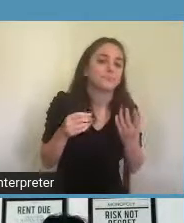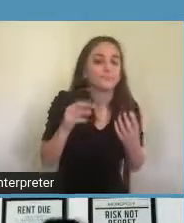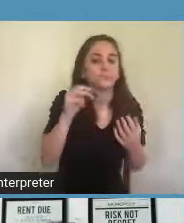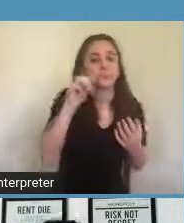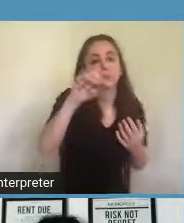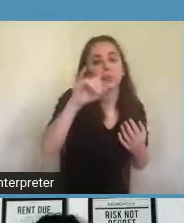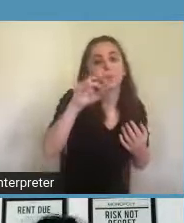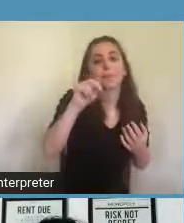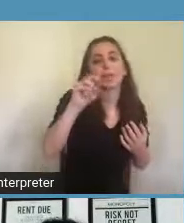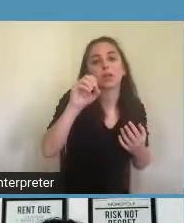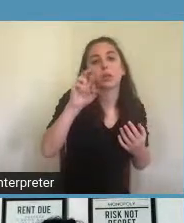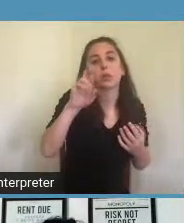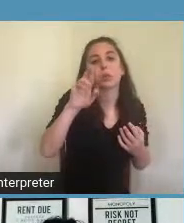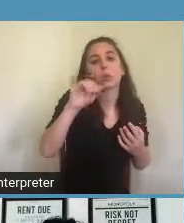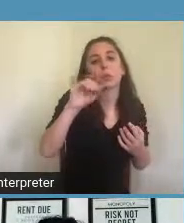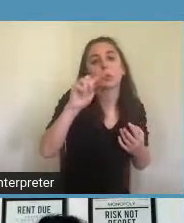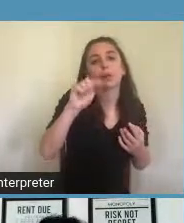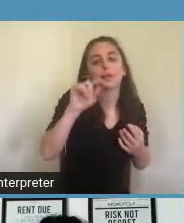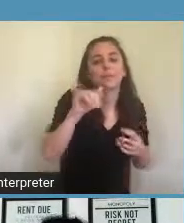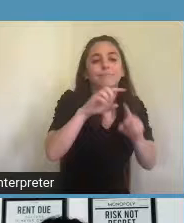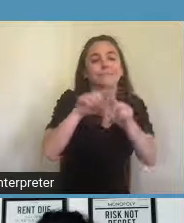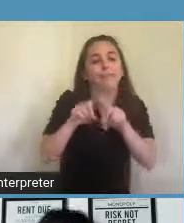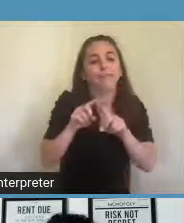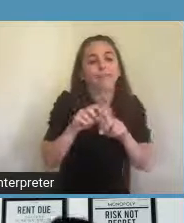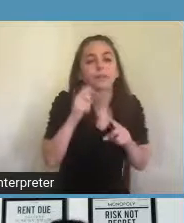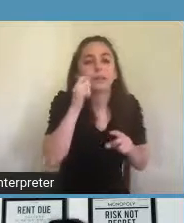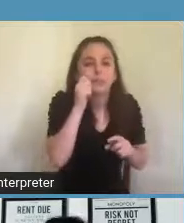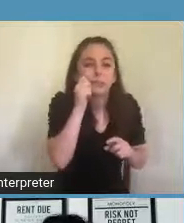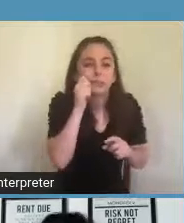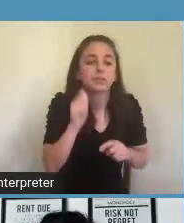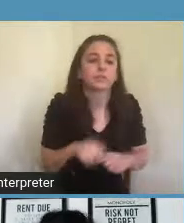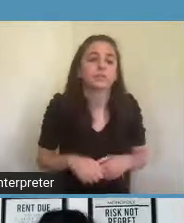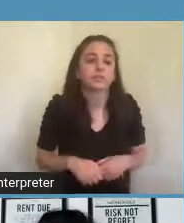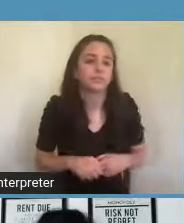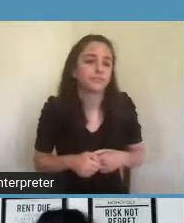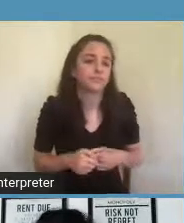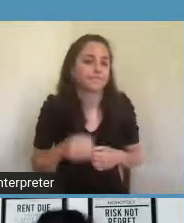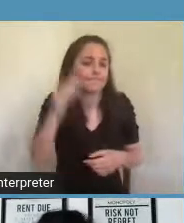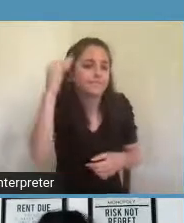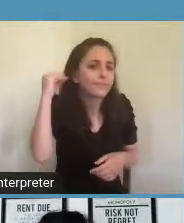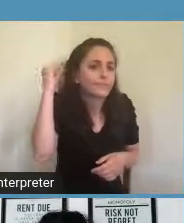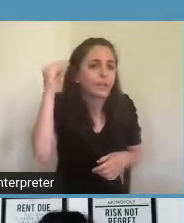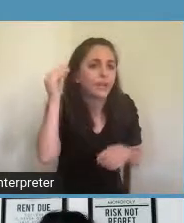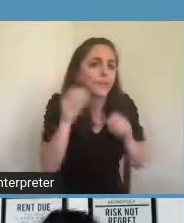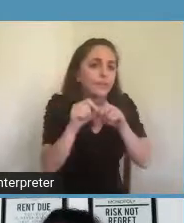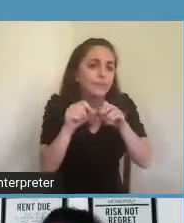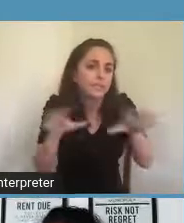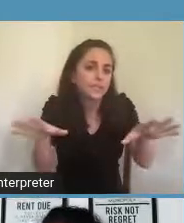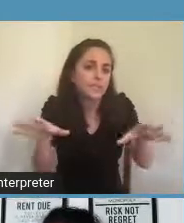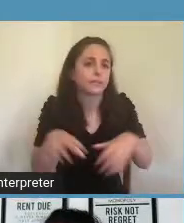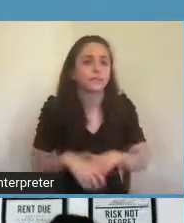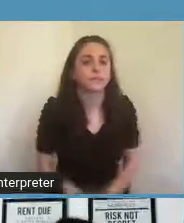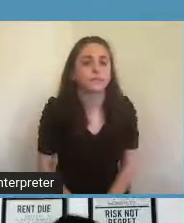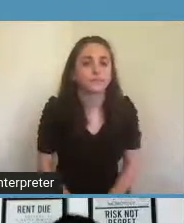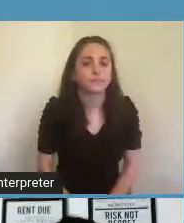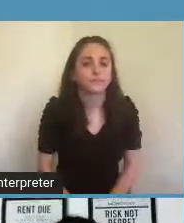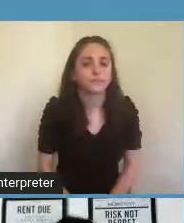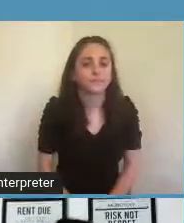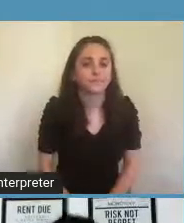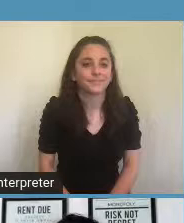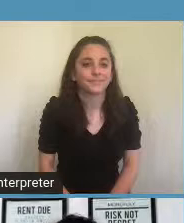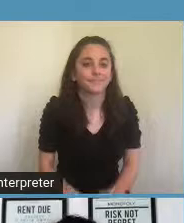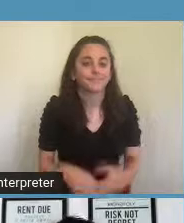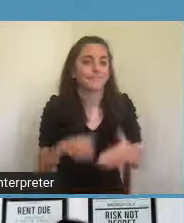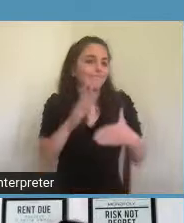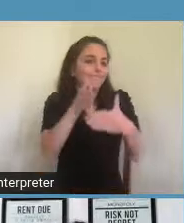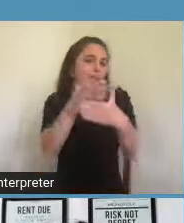which we can kind of, at least in this, point, start to think about distribution. And just sharing a